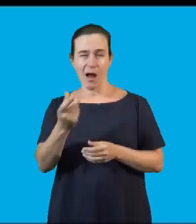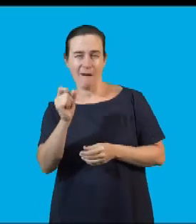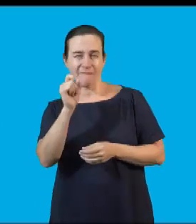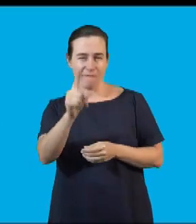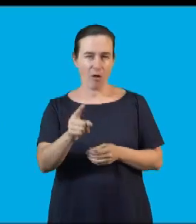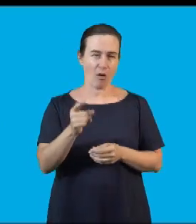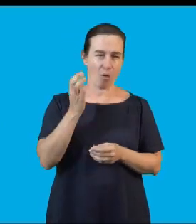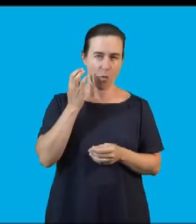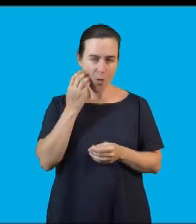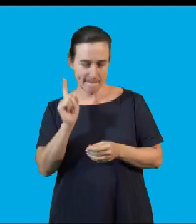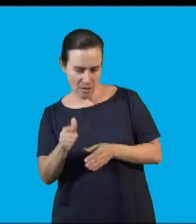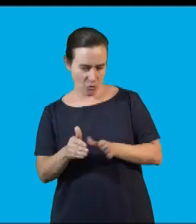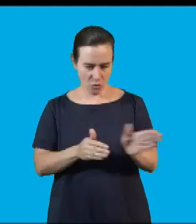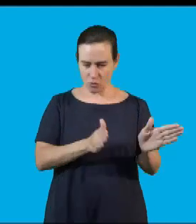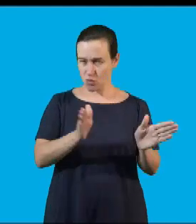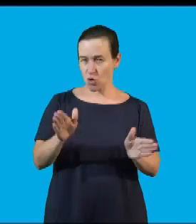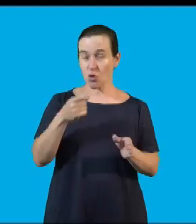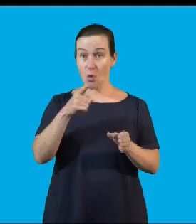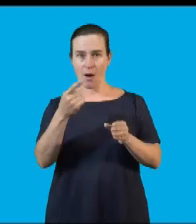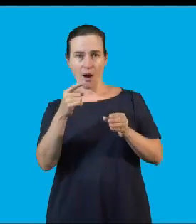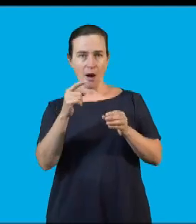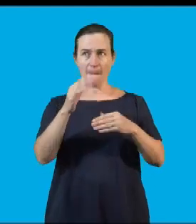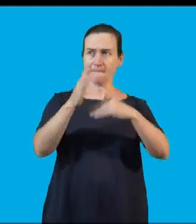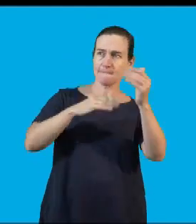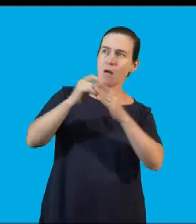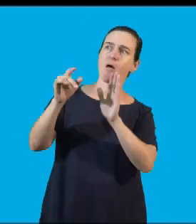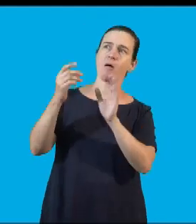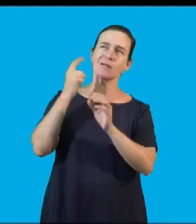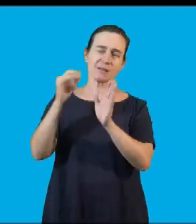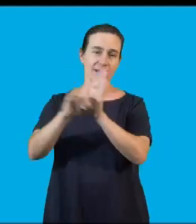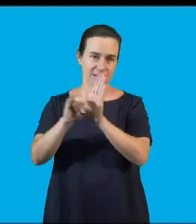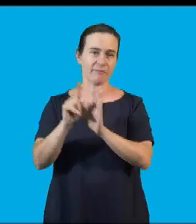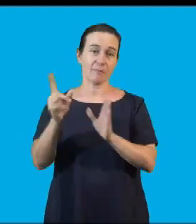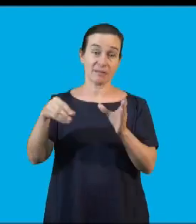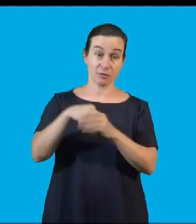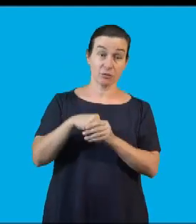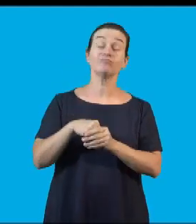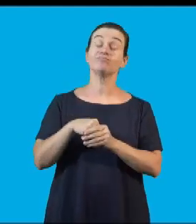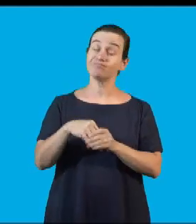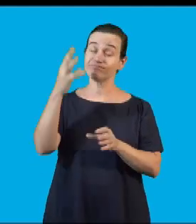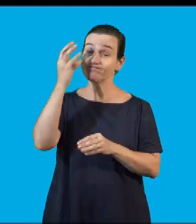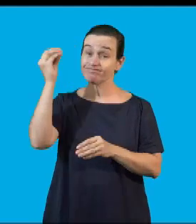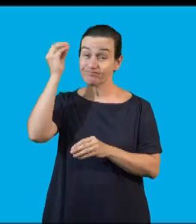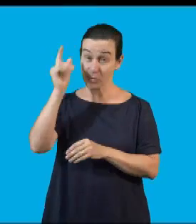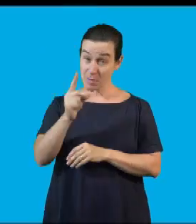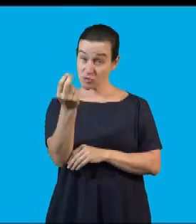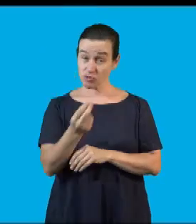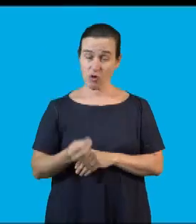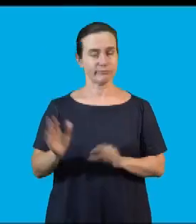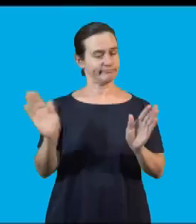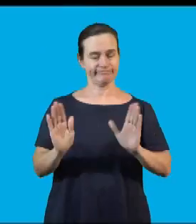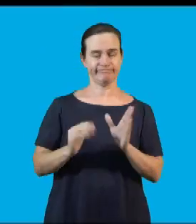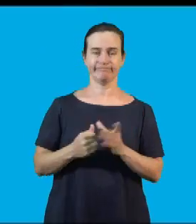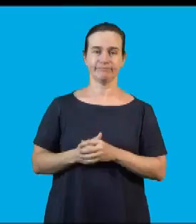distances, turns, and landmarks must be included, and again, no marks for illustrations or drawings. Now let's